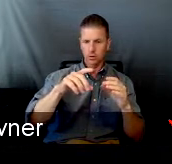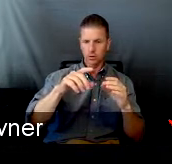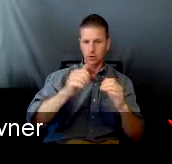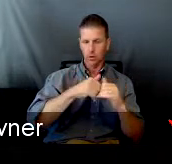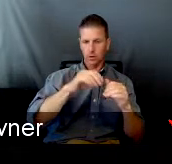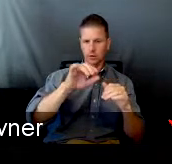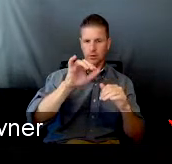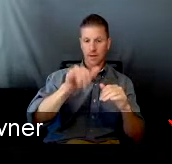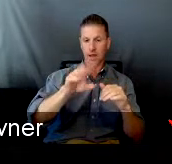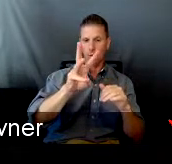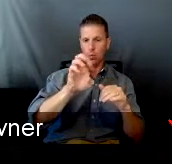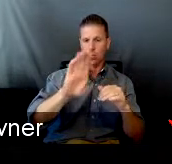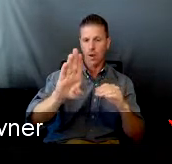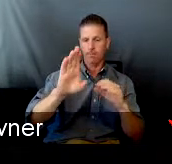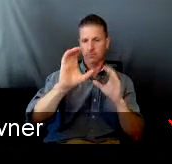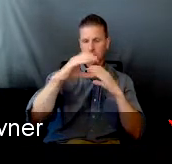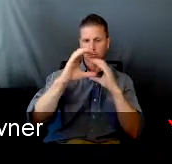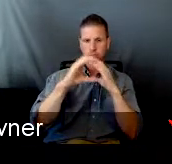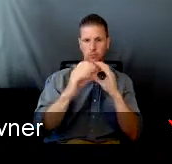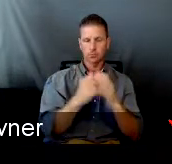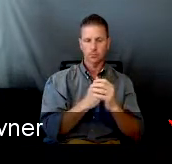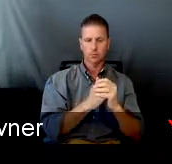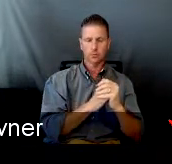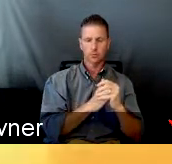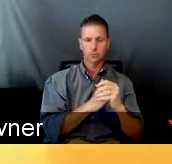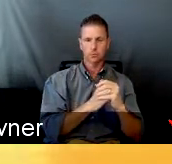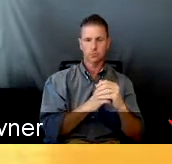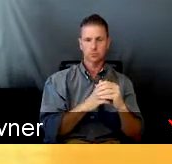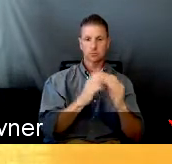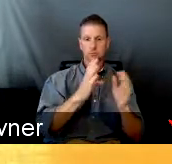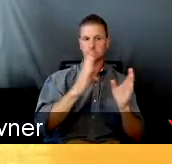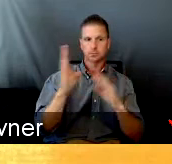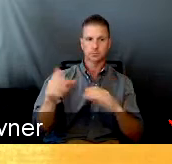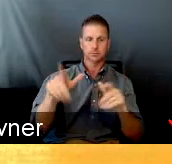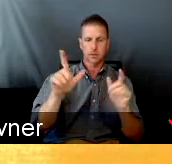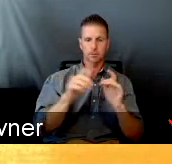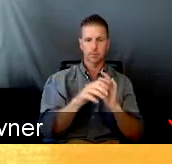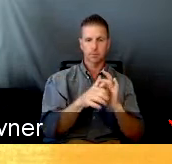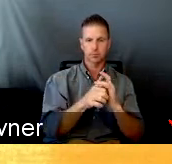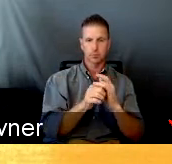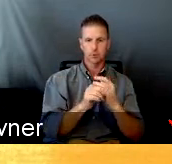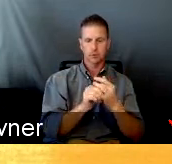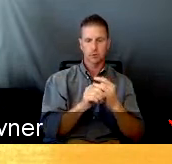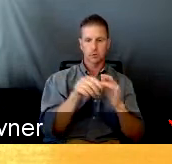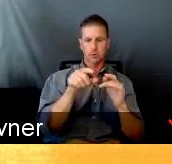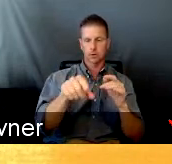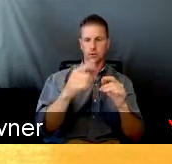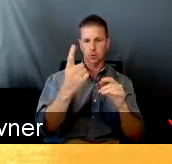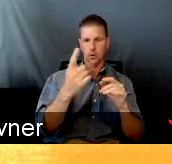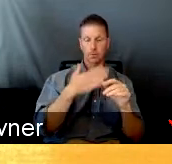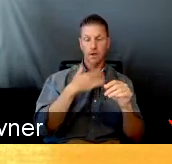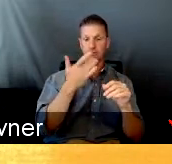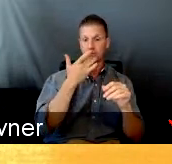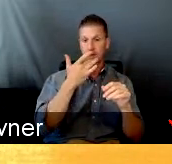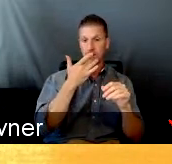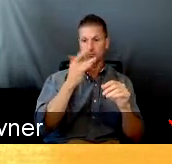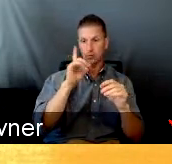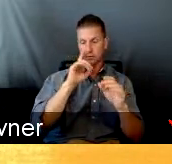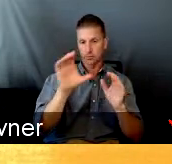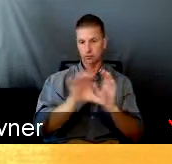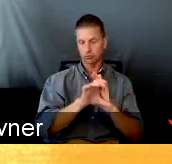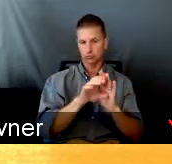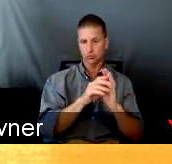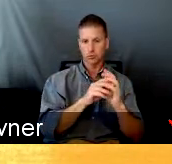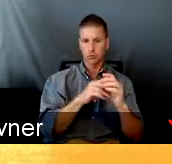Webb Space Telescope. Next slide, please. And this is one of my favorite images